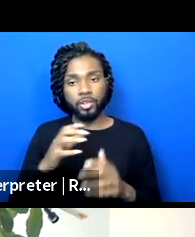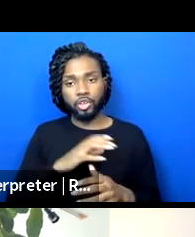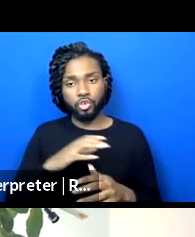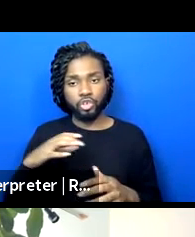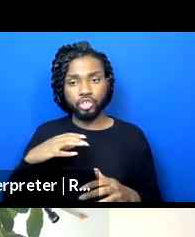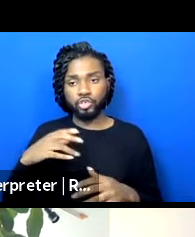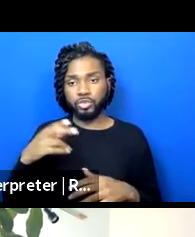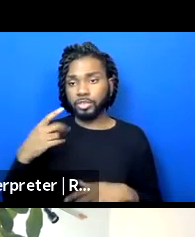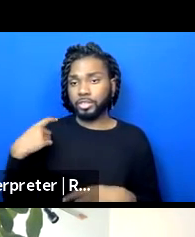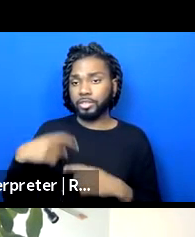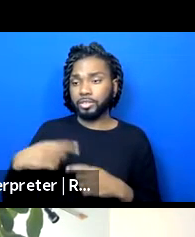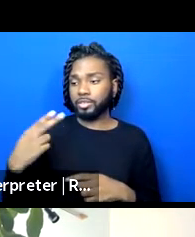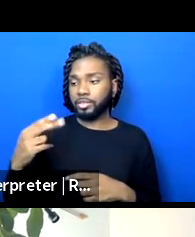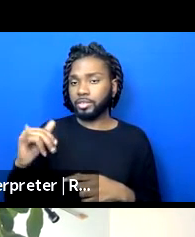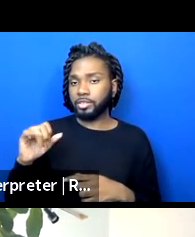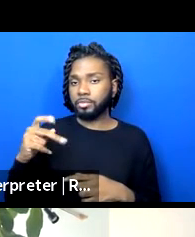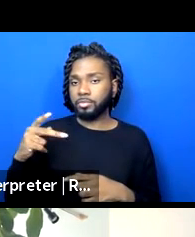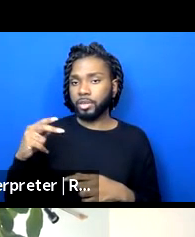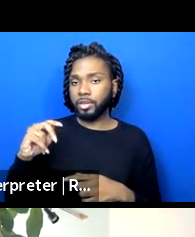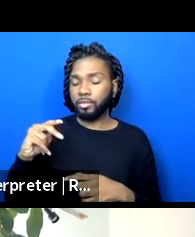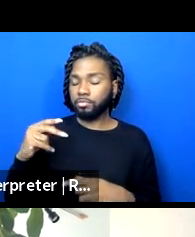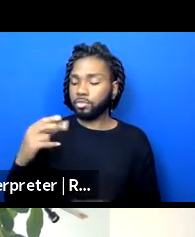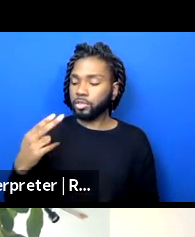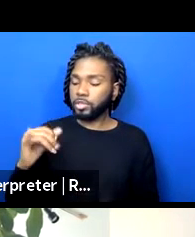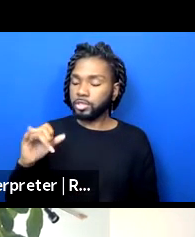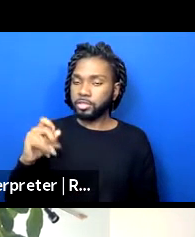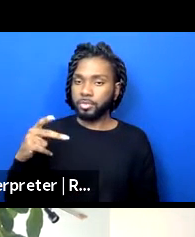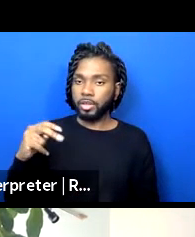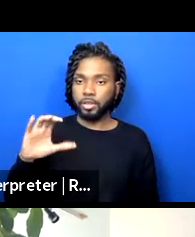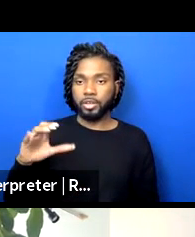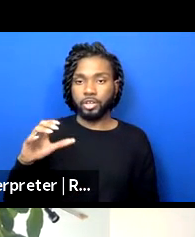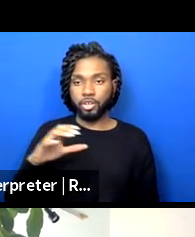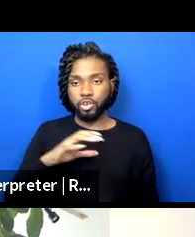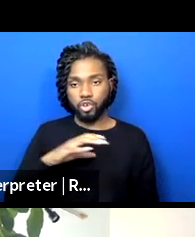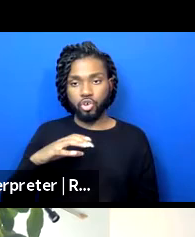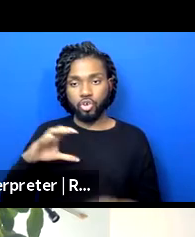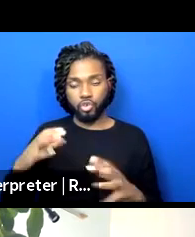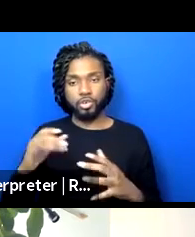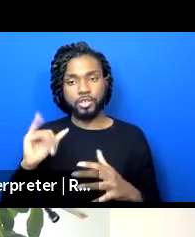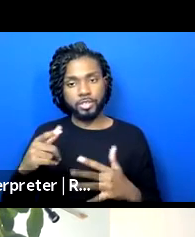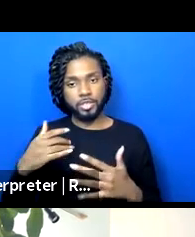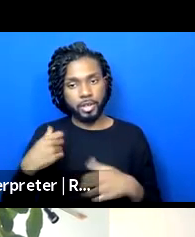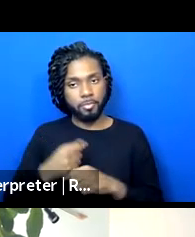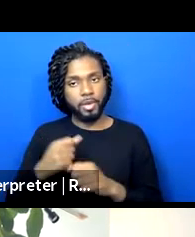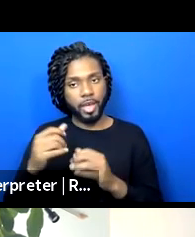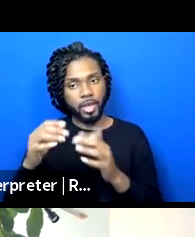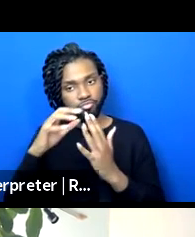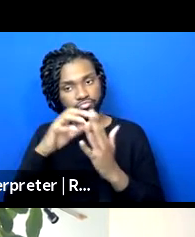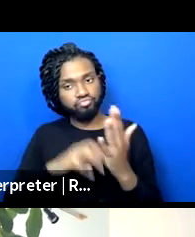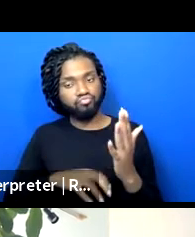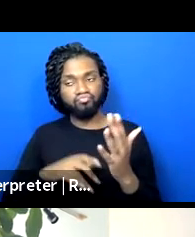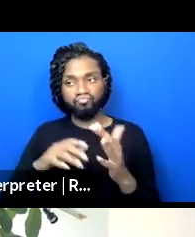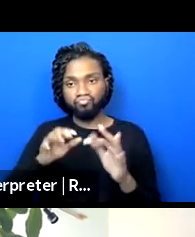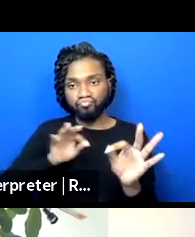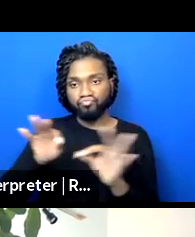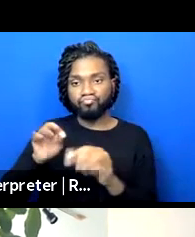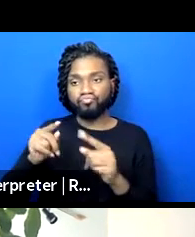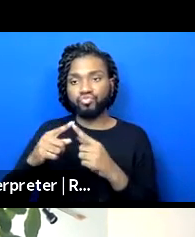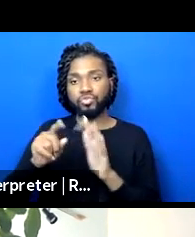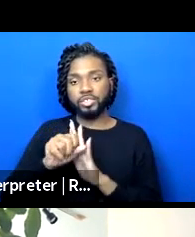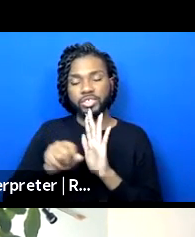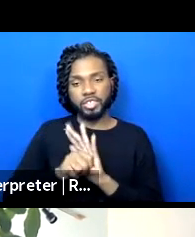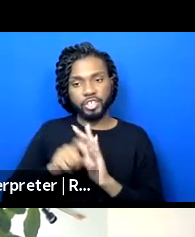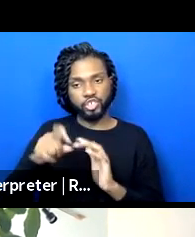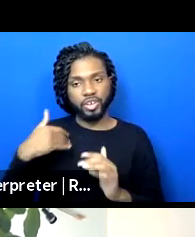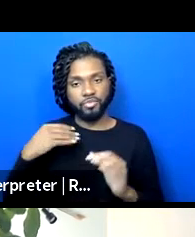who put forward language that states that there needs to be more accountability for